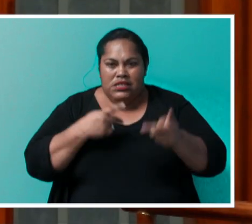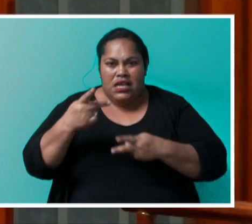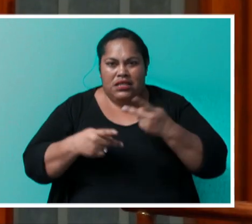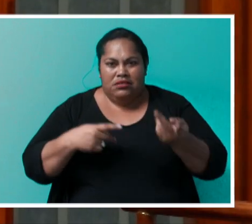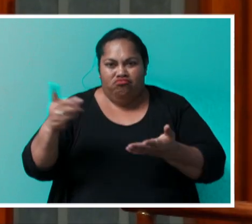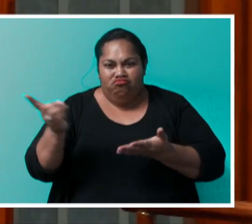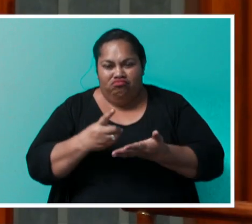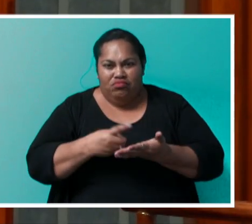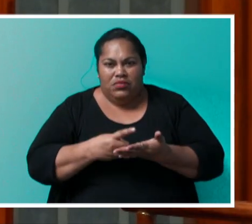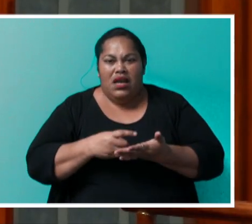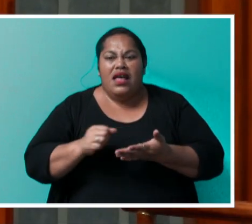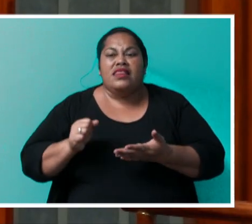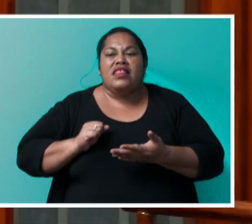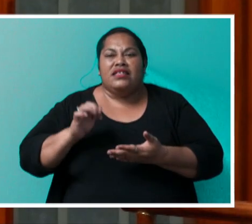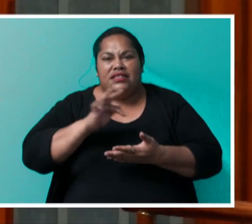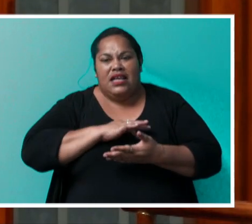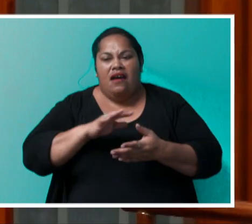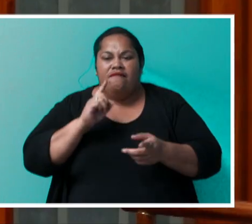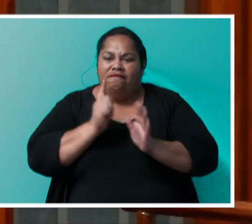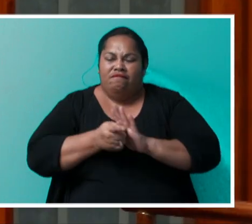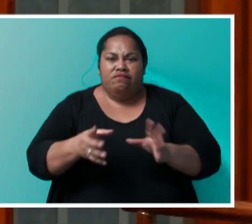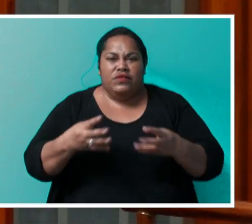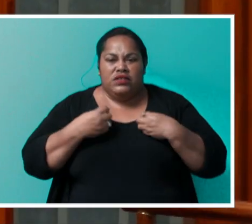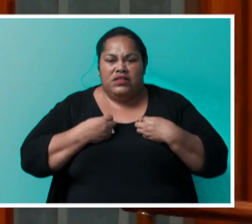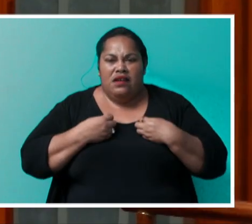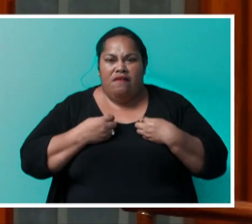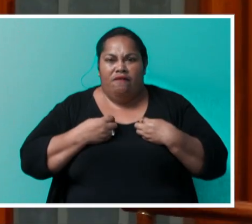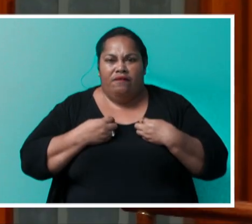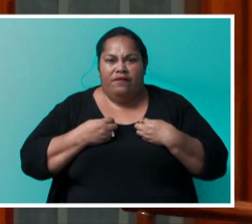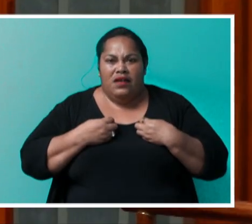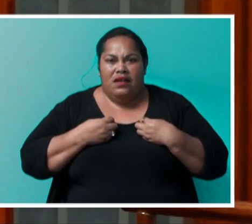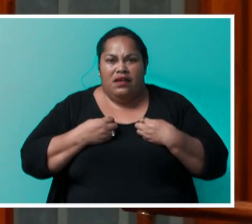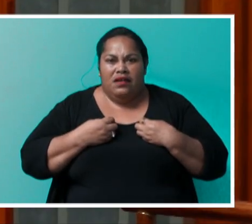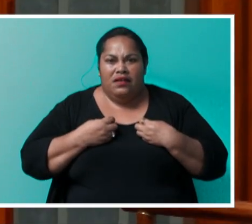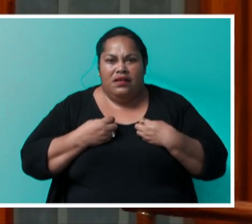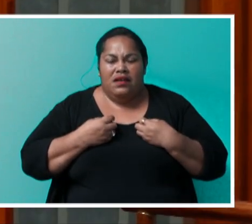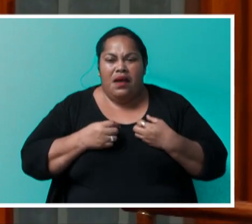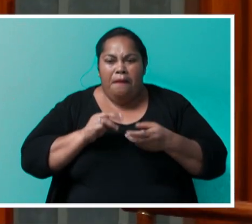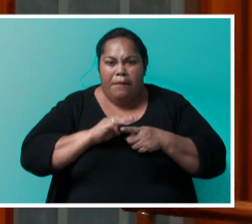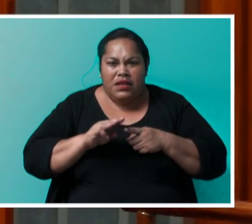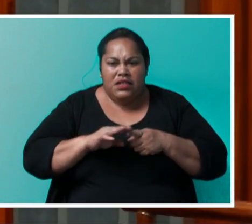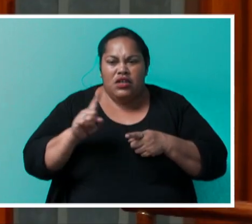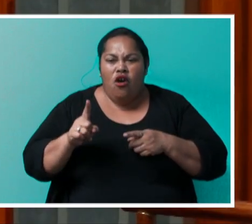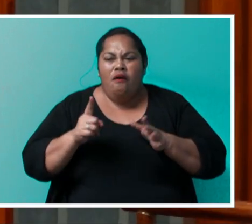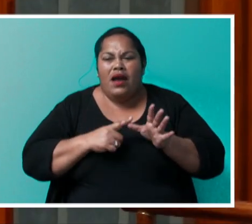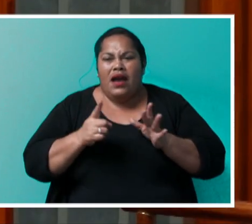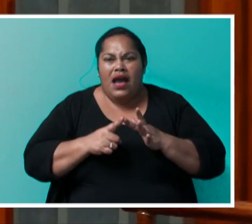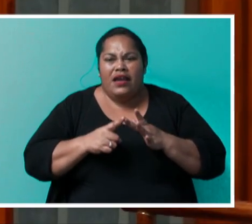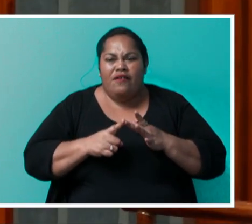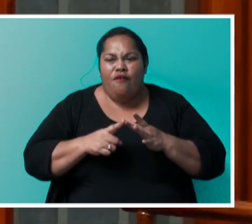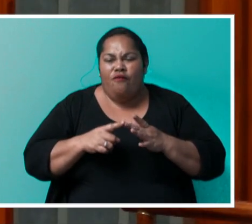FDB staff automatically receive a notification and are provided with an AI-generated credit assessment